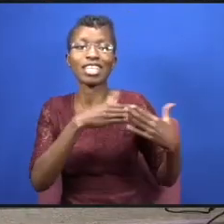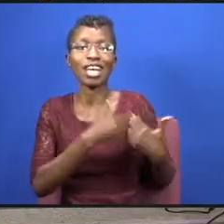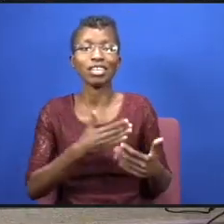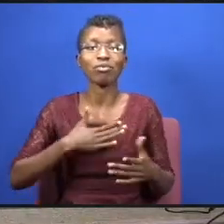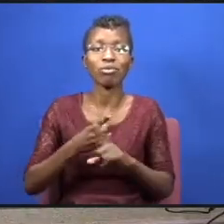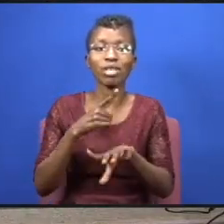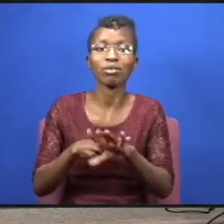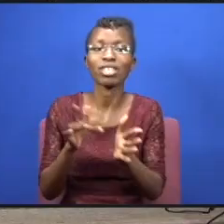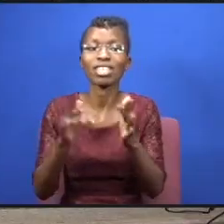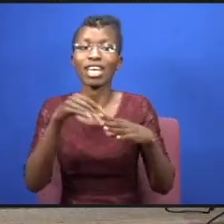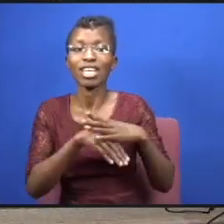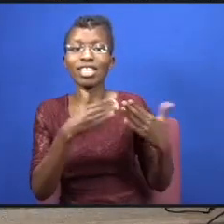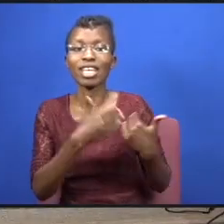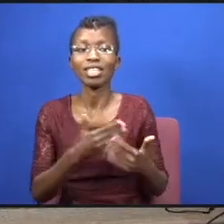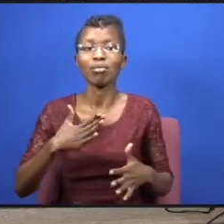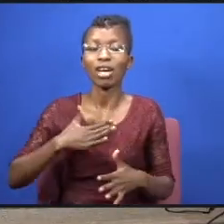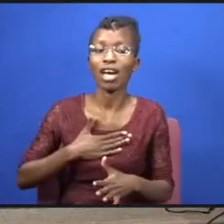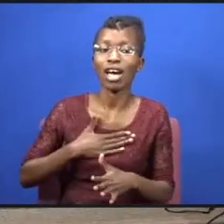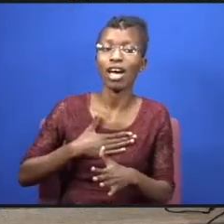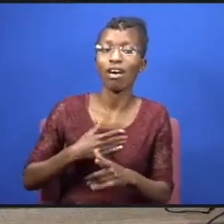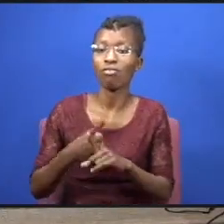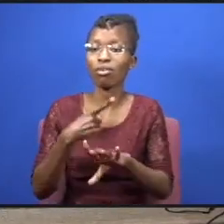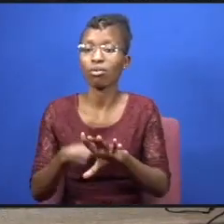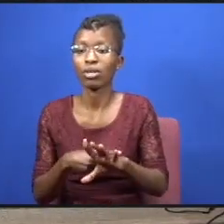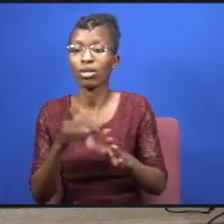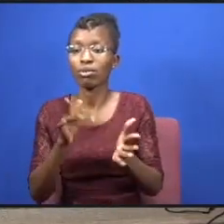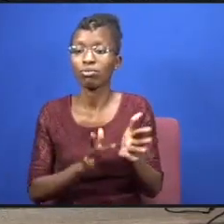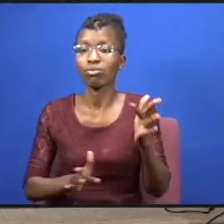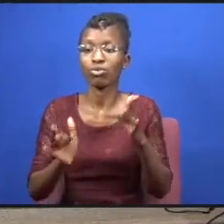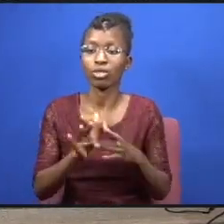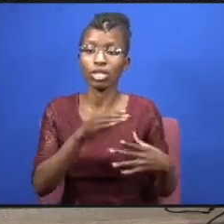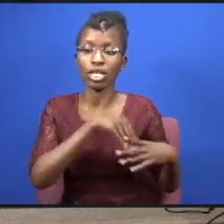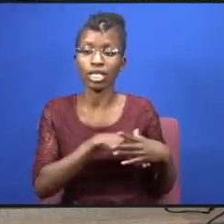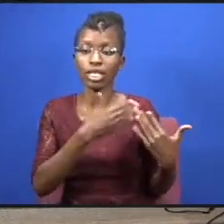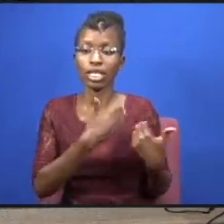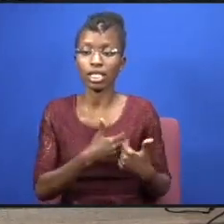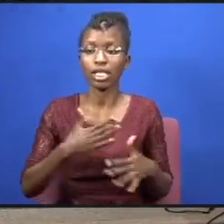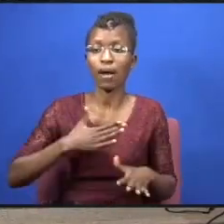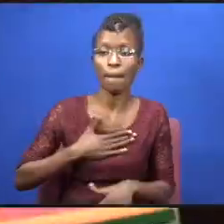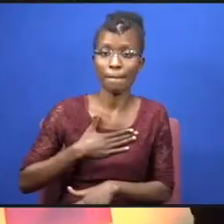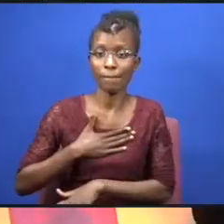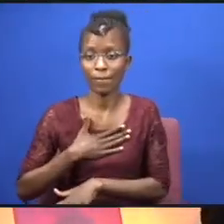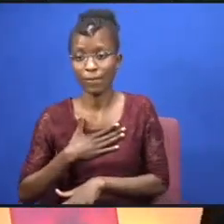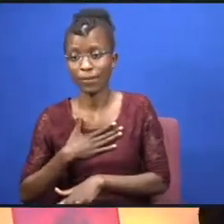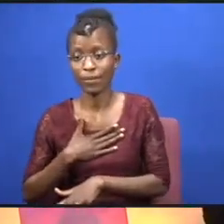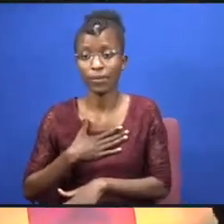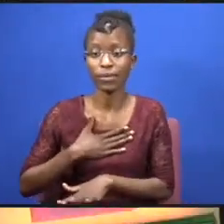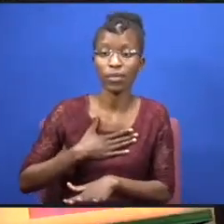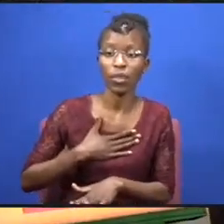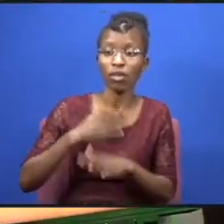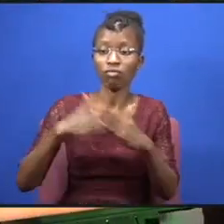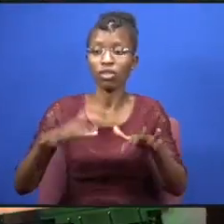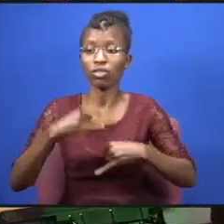Since Jesus came into my heart. Yeah. Since Jesus came into my heart. Say floods of